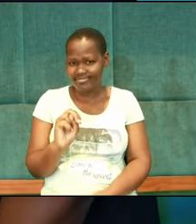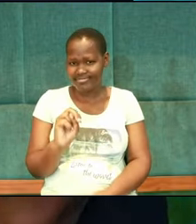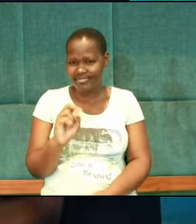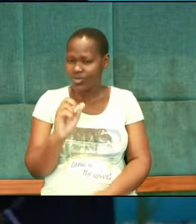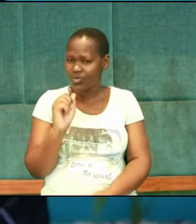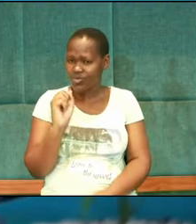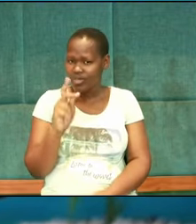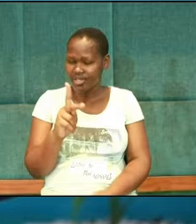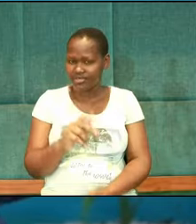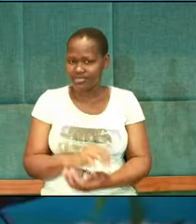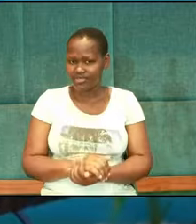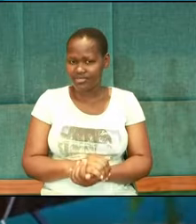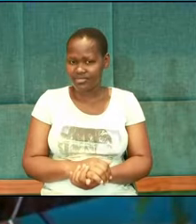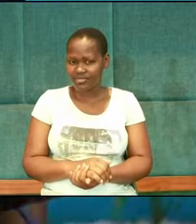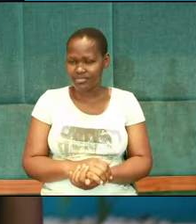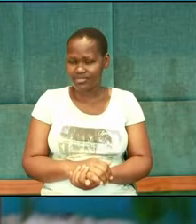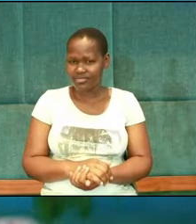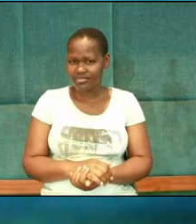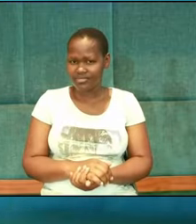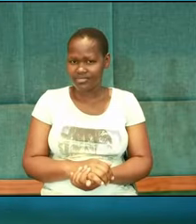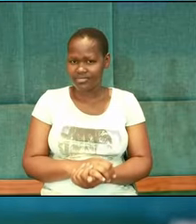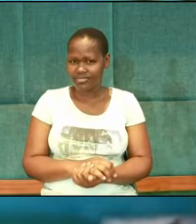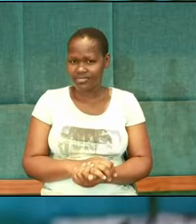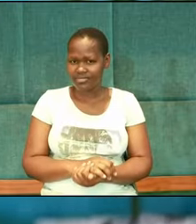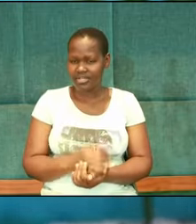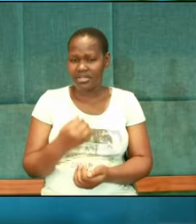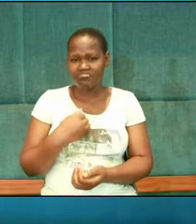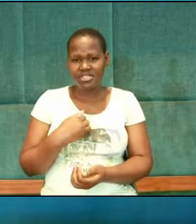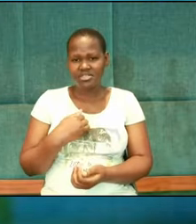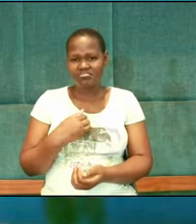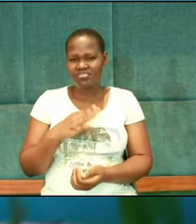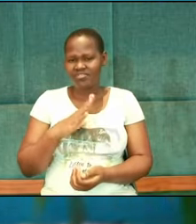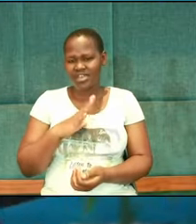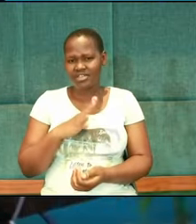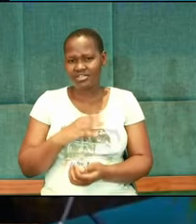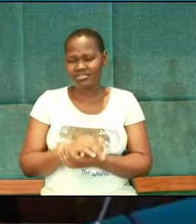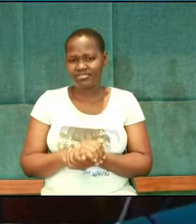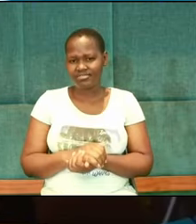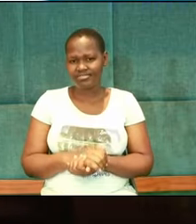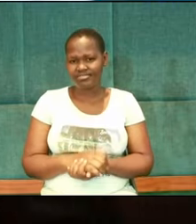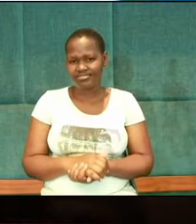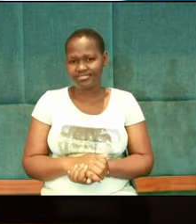Okay. Sammy, is everything okay? I'm fine.